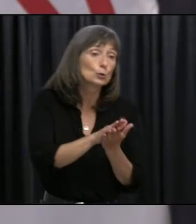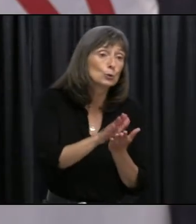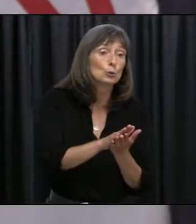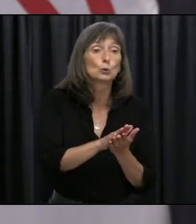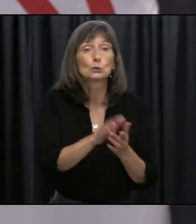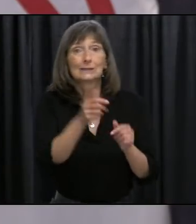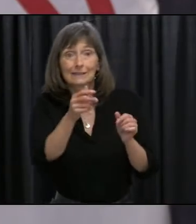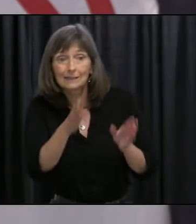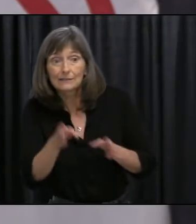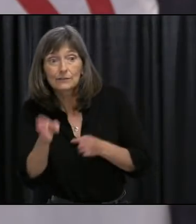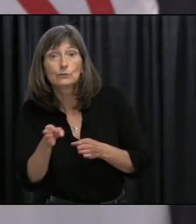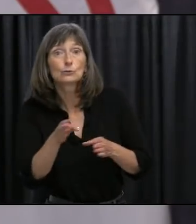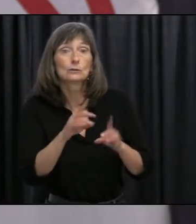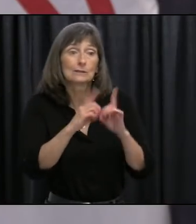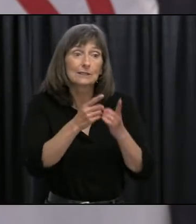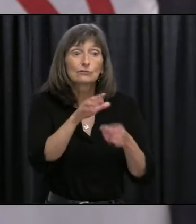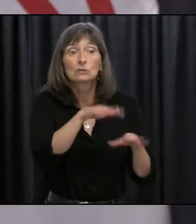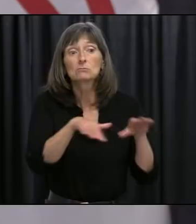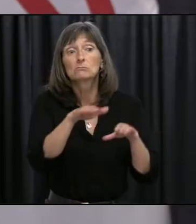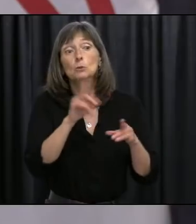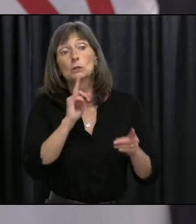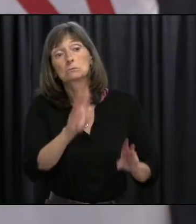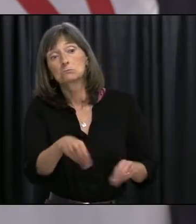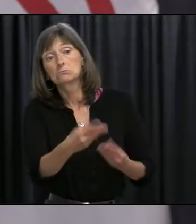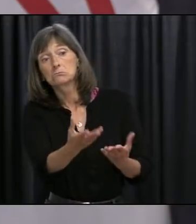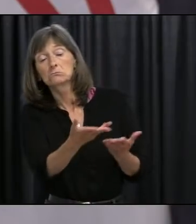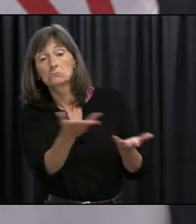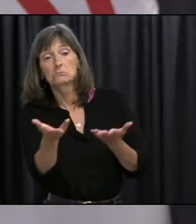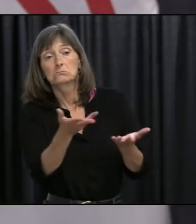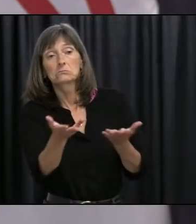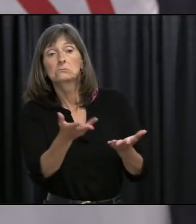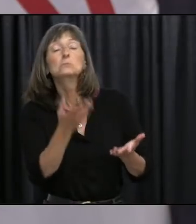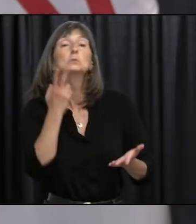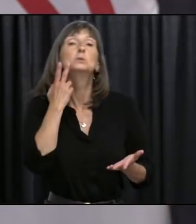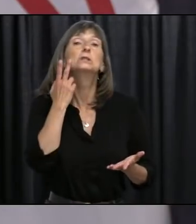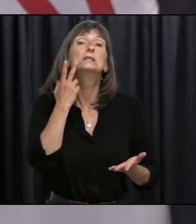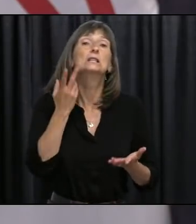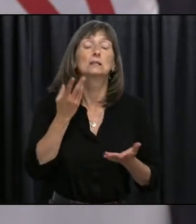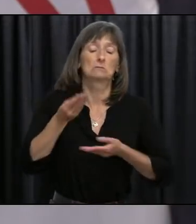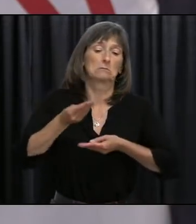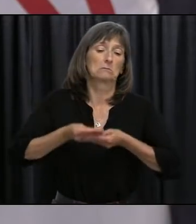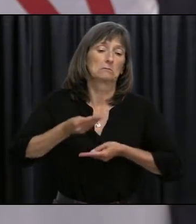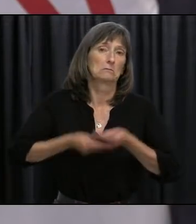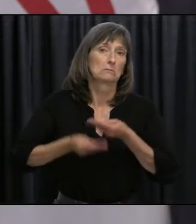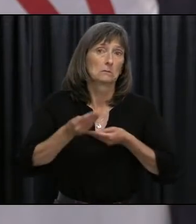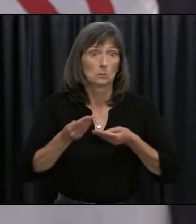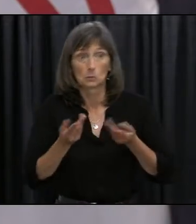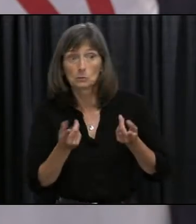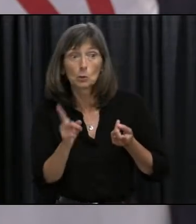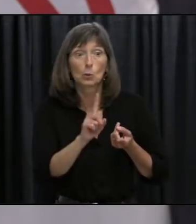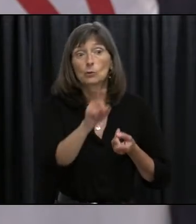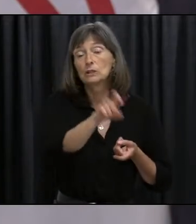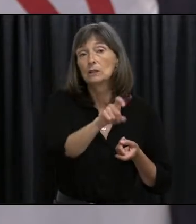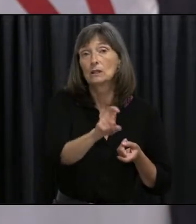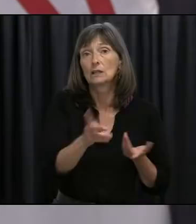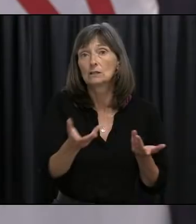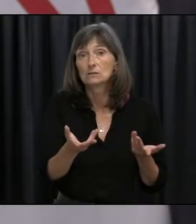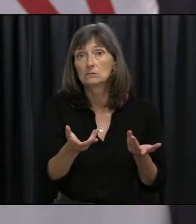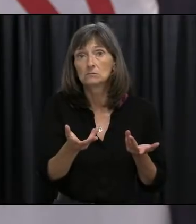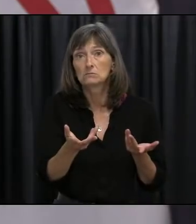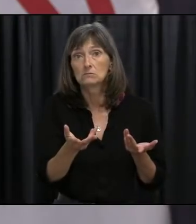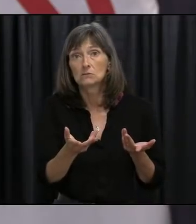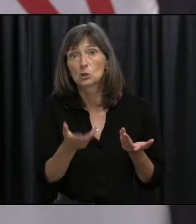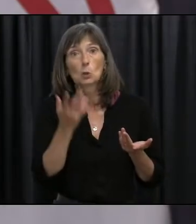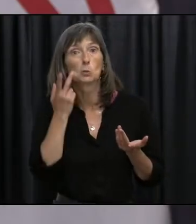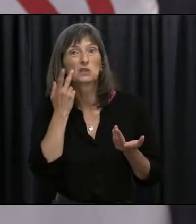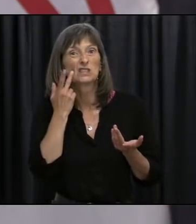this. We'll let that roll out to the school district, and we'll see from a budget component where we find ourselves in the fall of